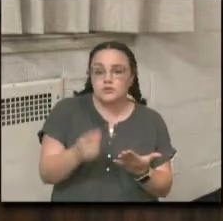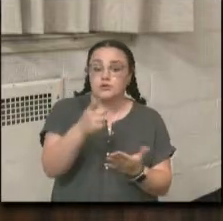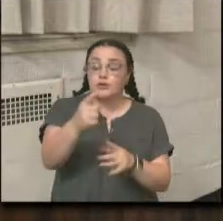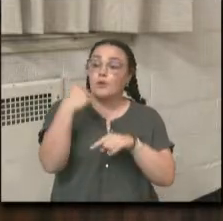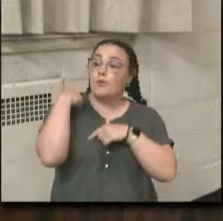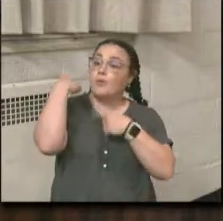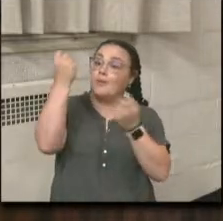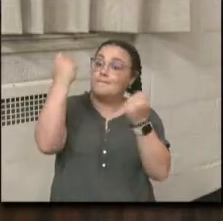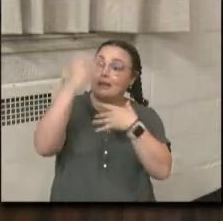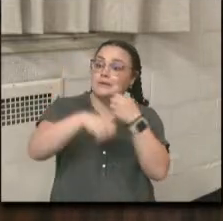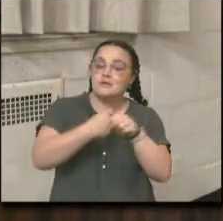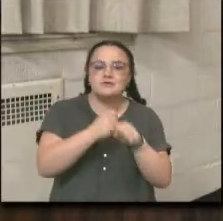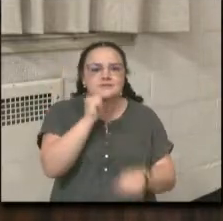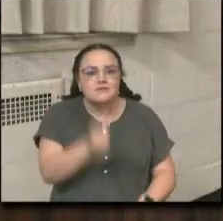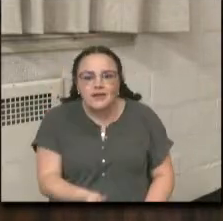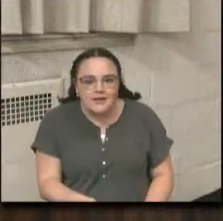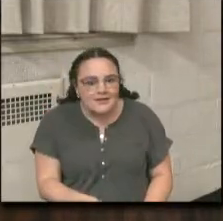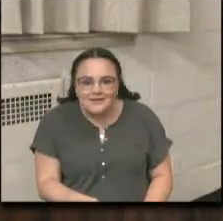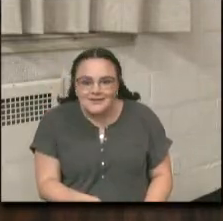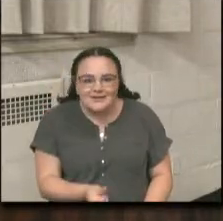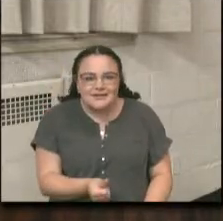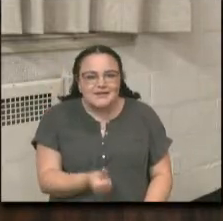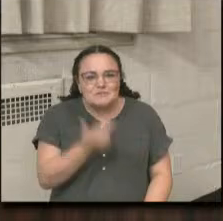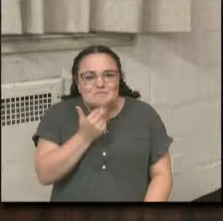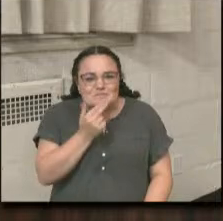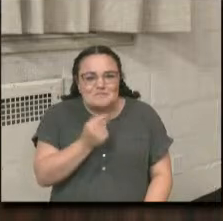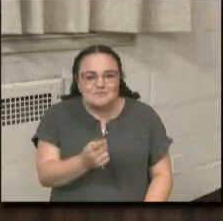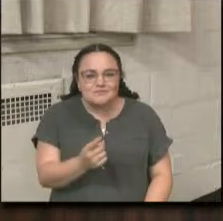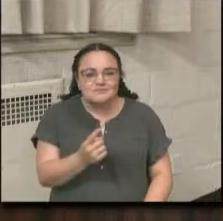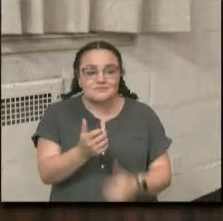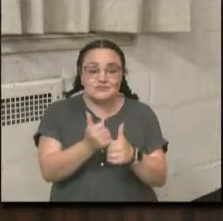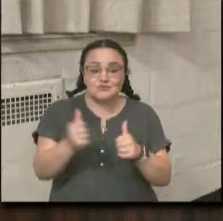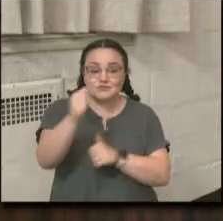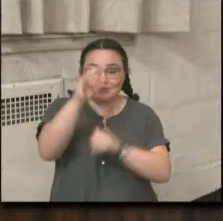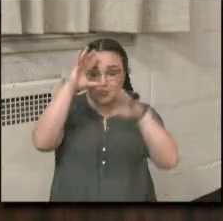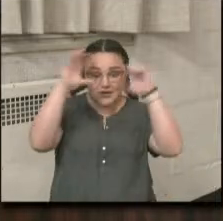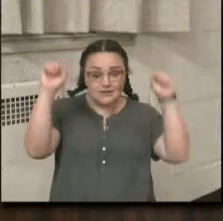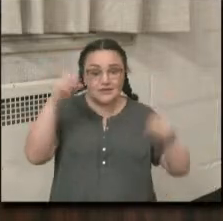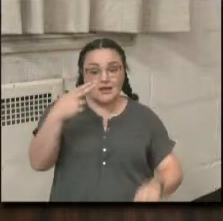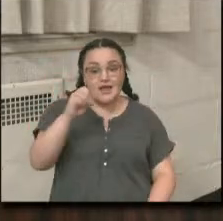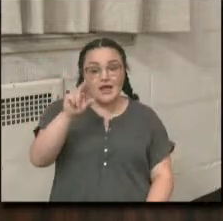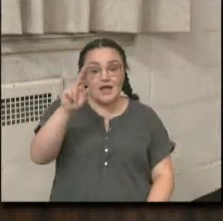that long. Superintendent House, thank you.